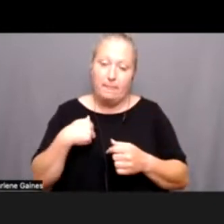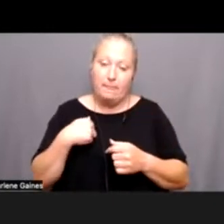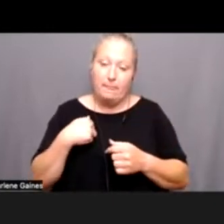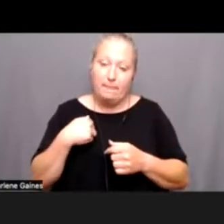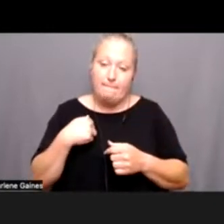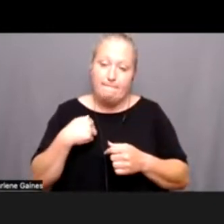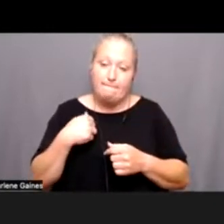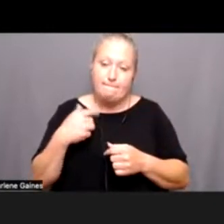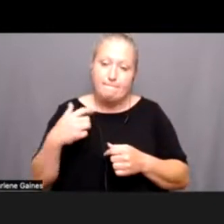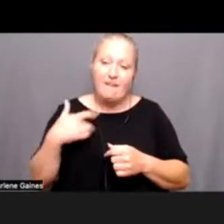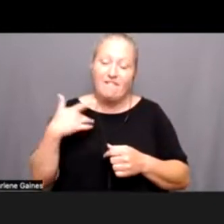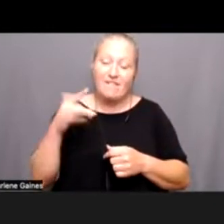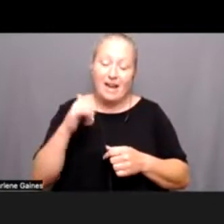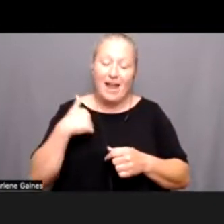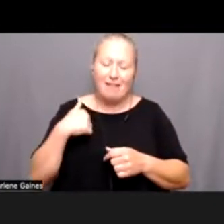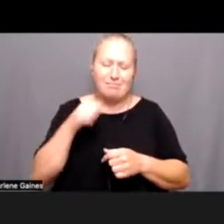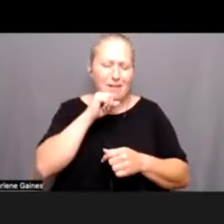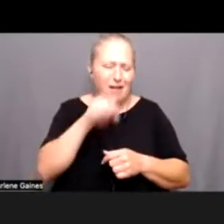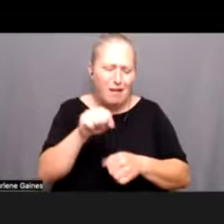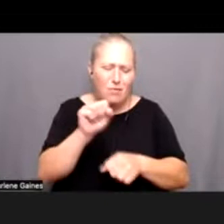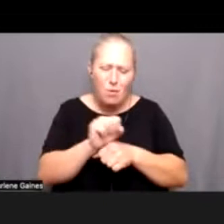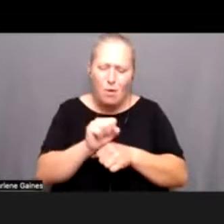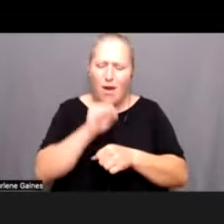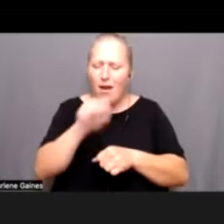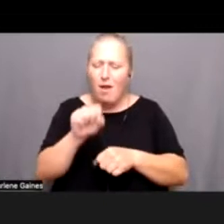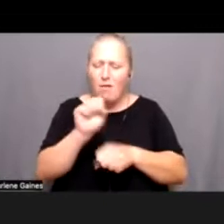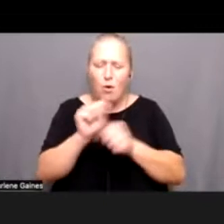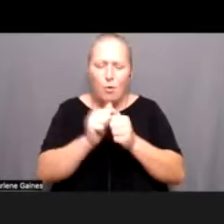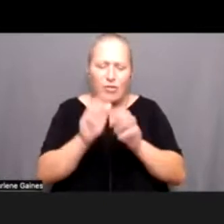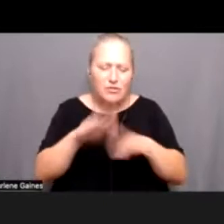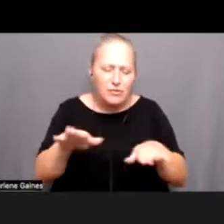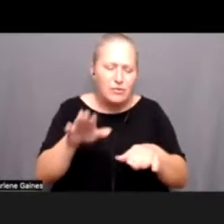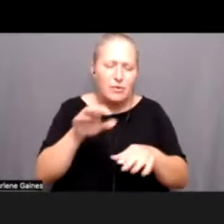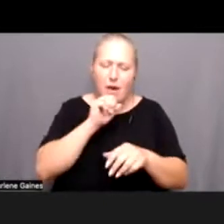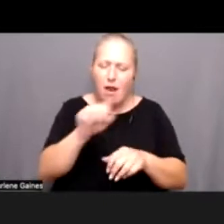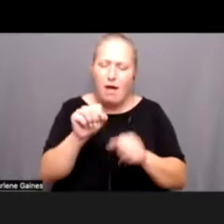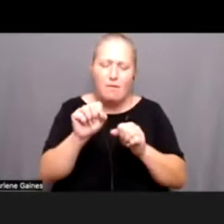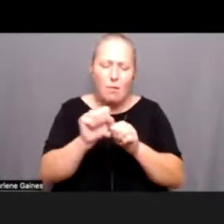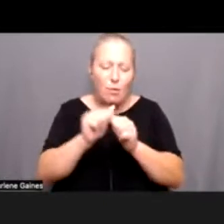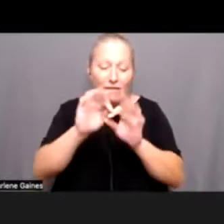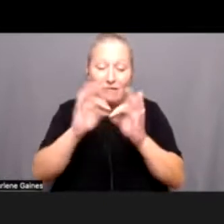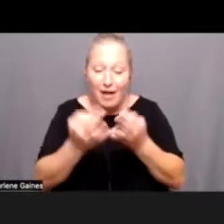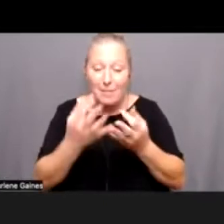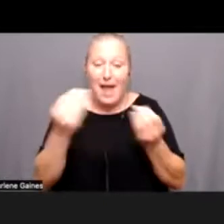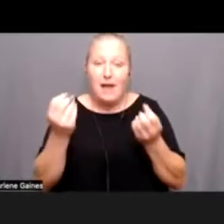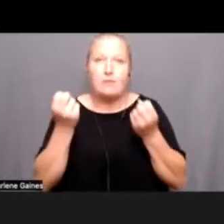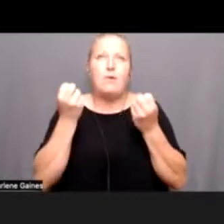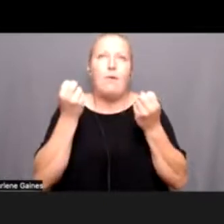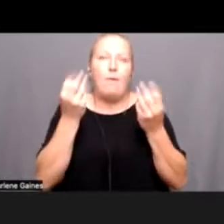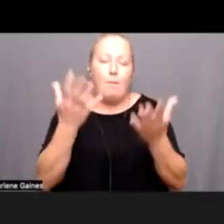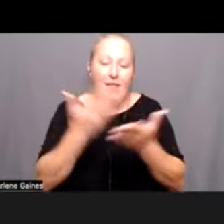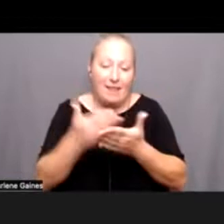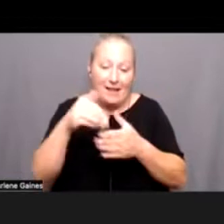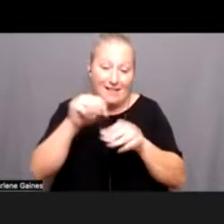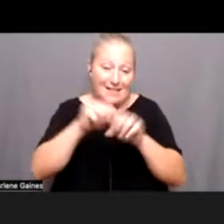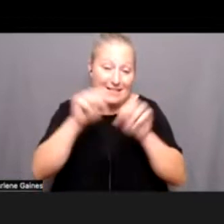that sense of I love this work, I love working with families, I love working with kids, and there's so many things in the system that could help the